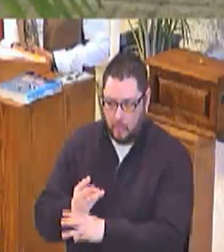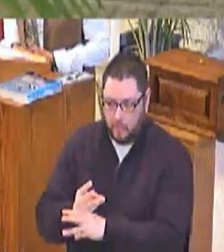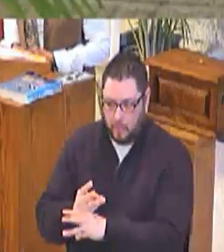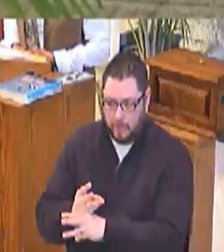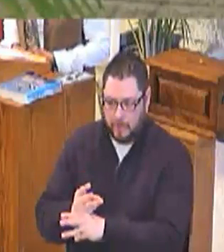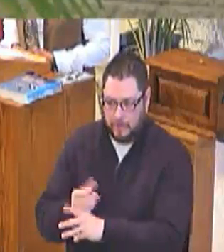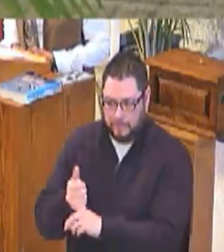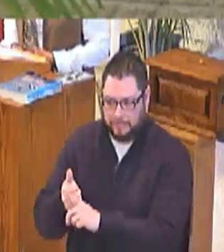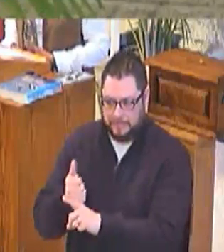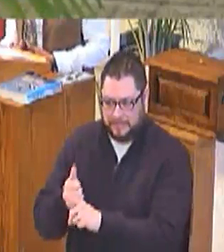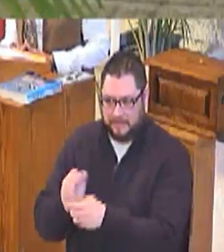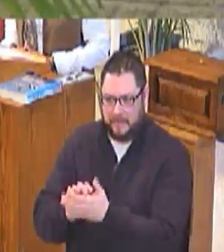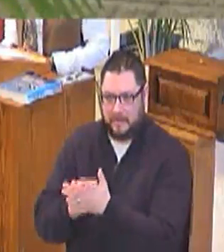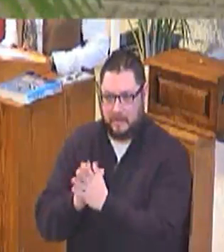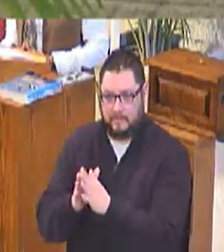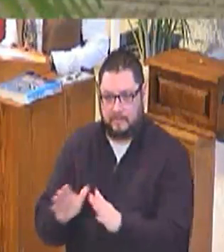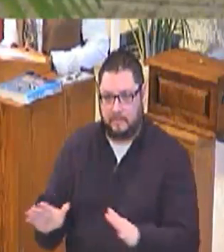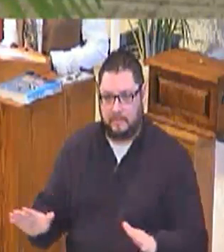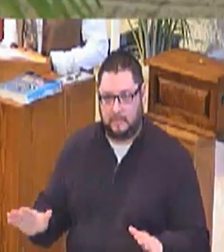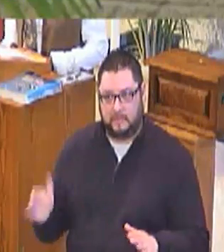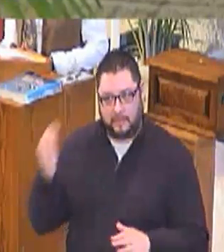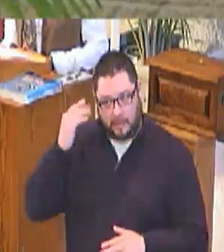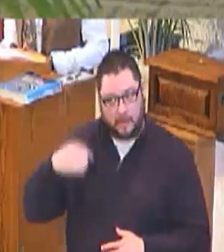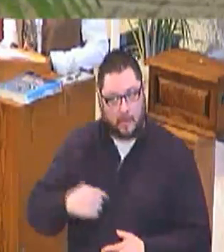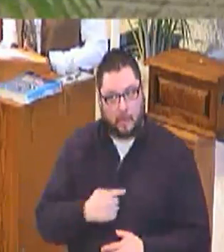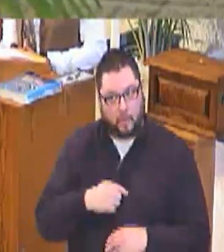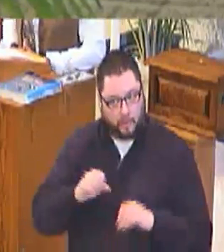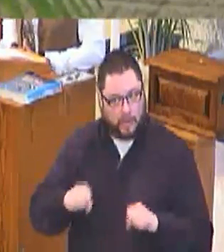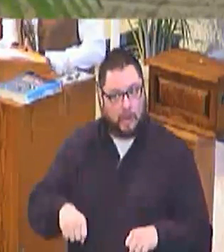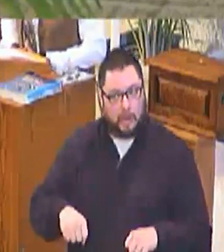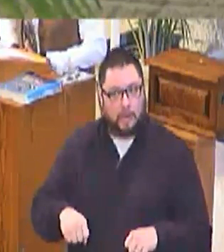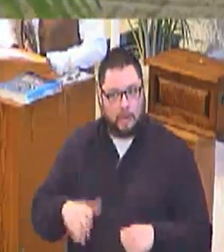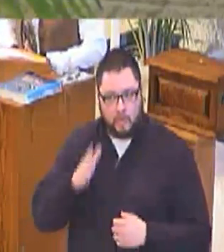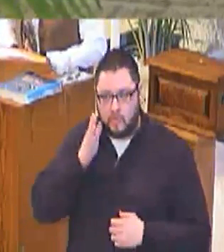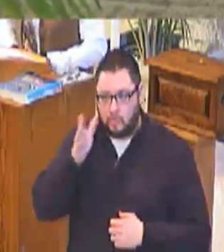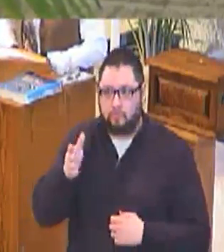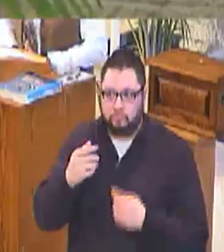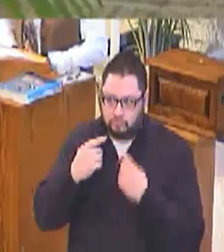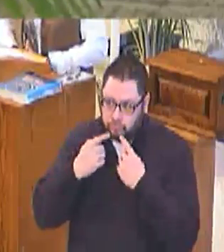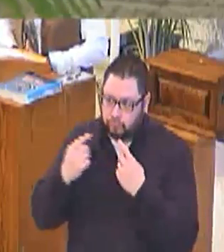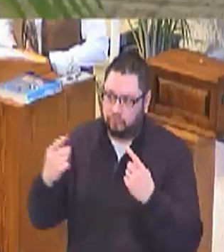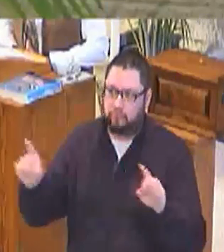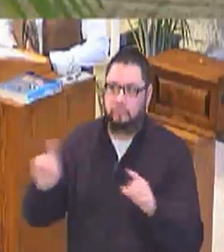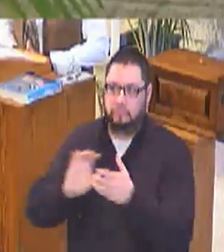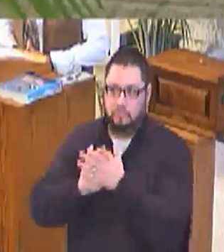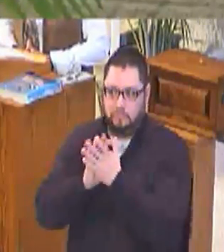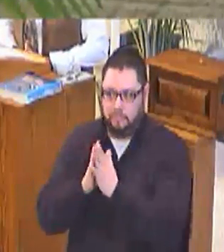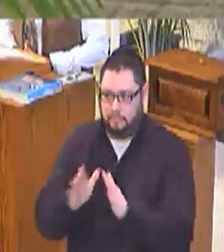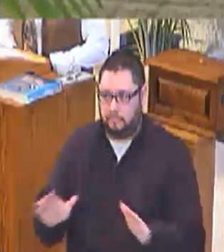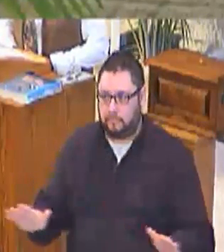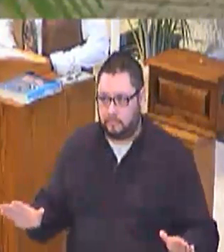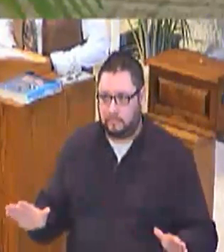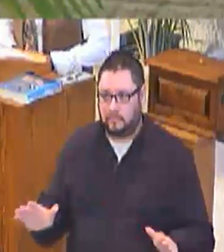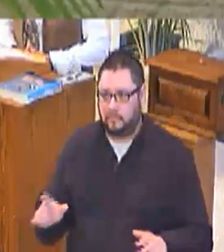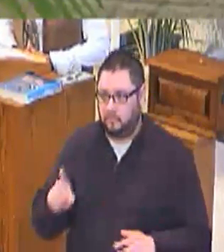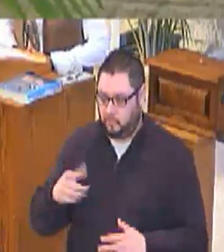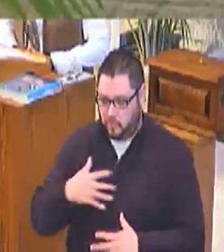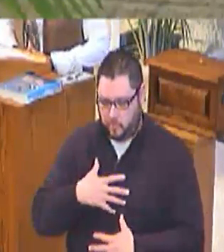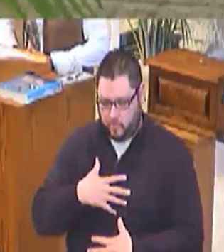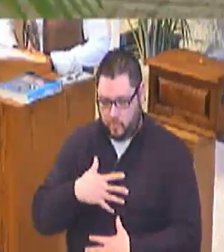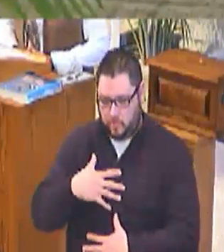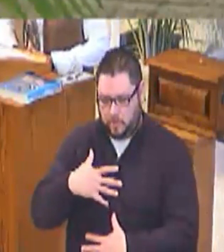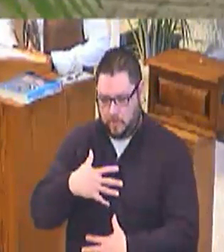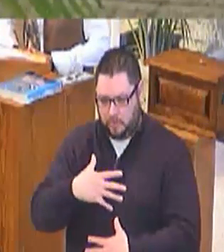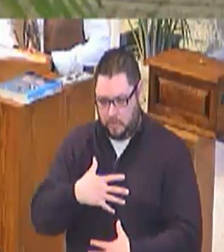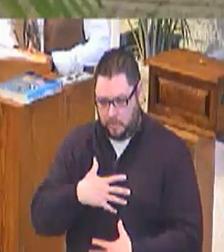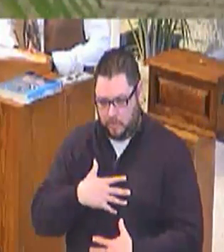peace. I know we can and will achieve peace, one breath at a